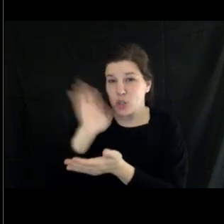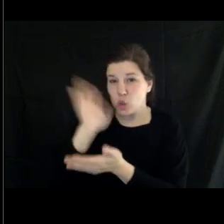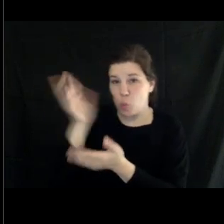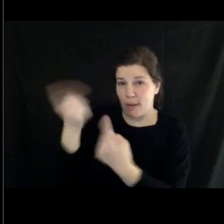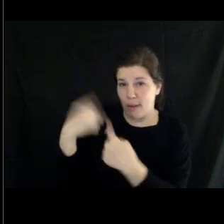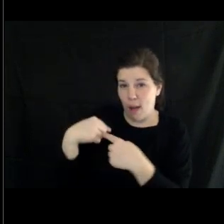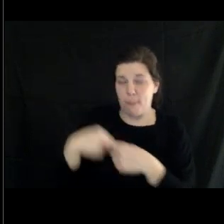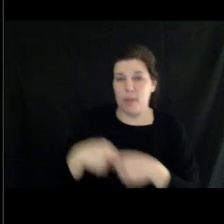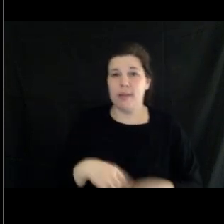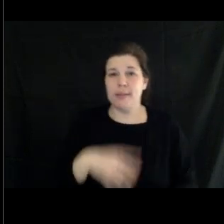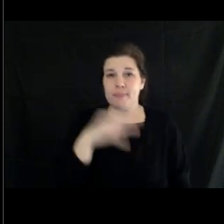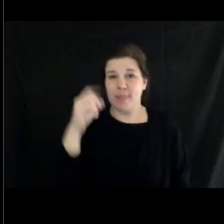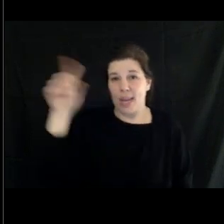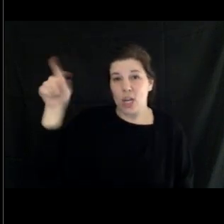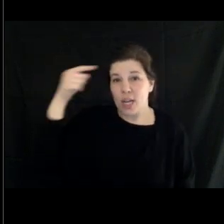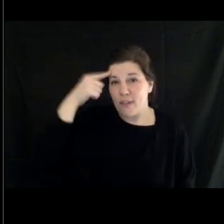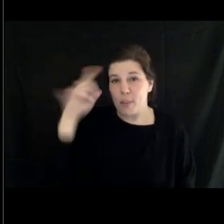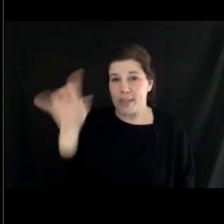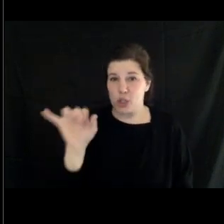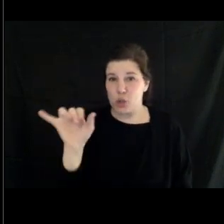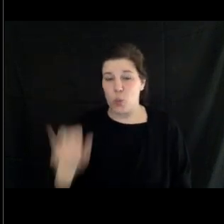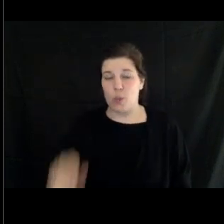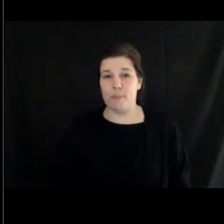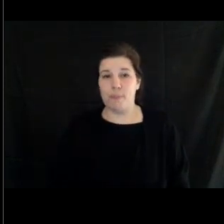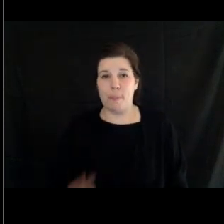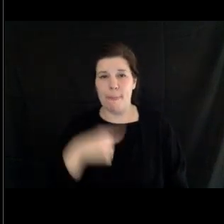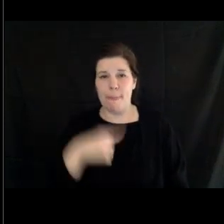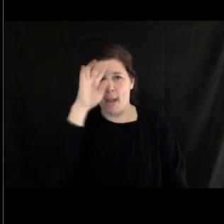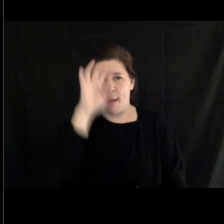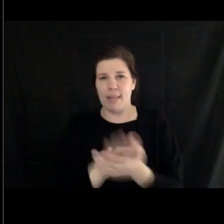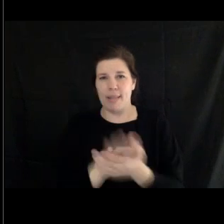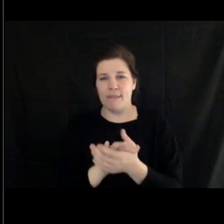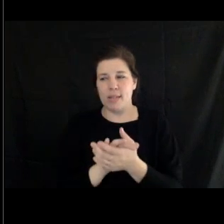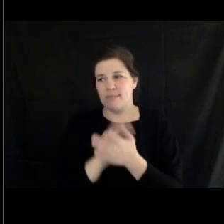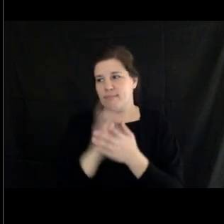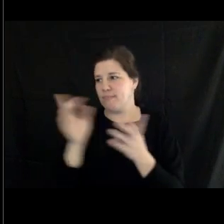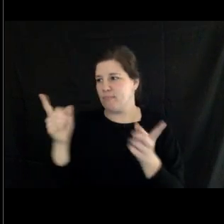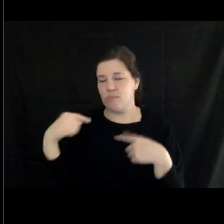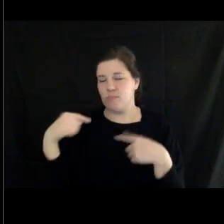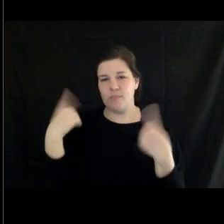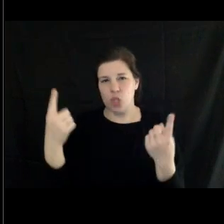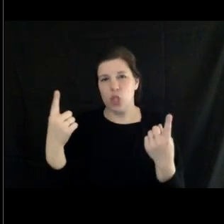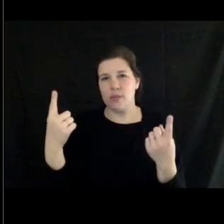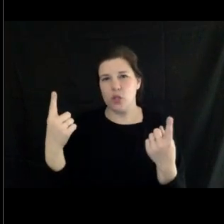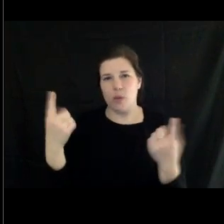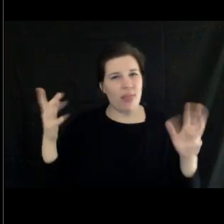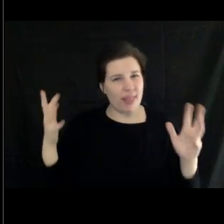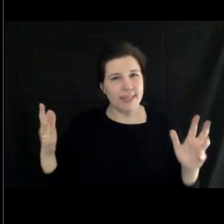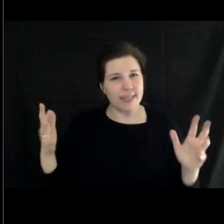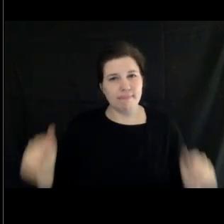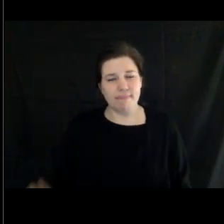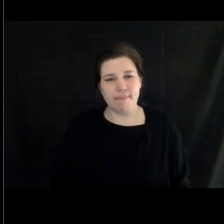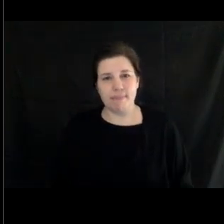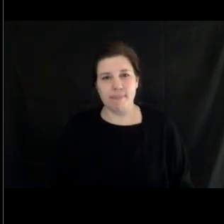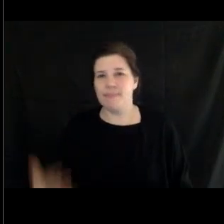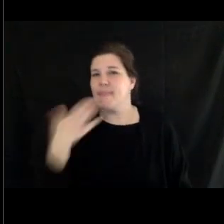and government as well. And I believe that's it so far as the type of industries. Thank you.